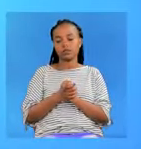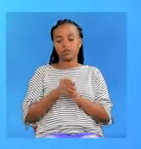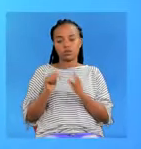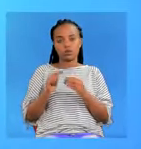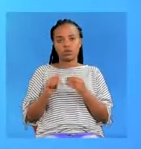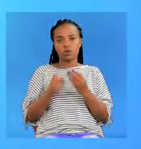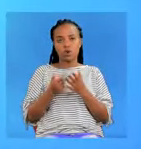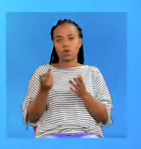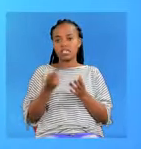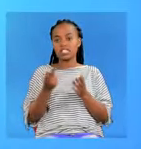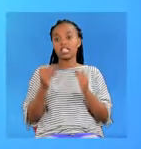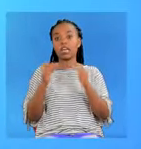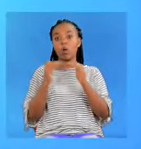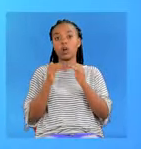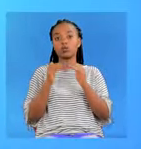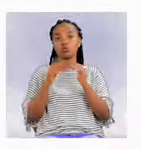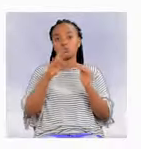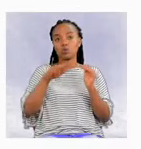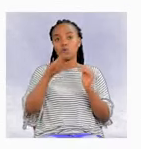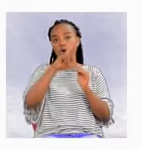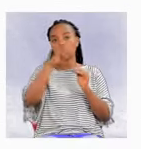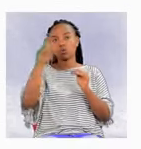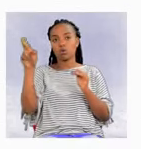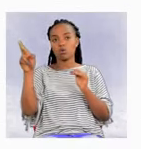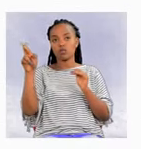So this is equal to the square root of